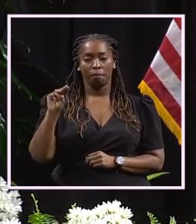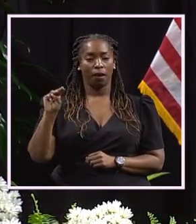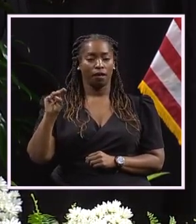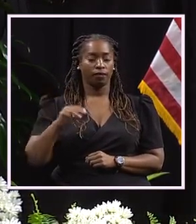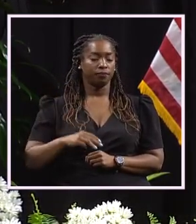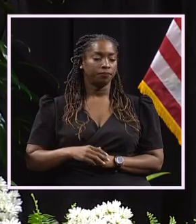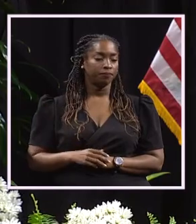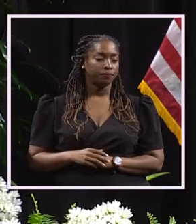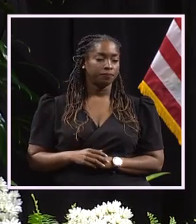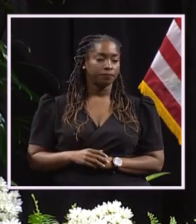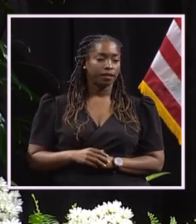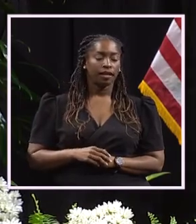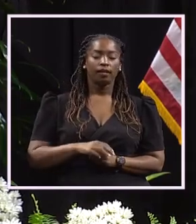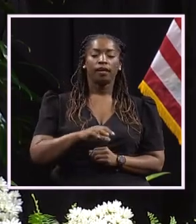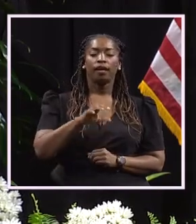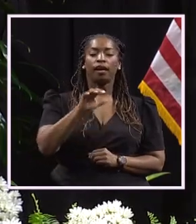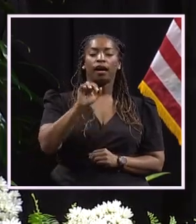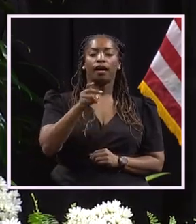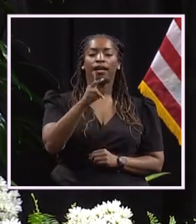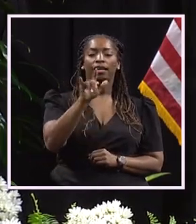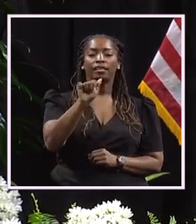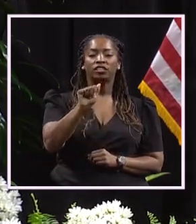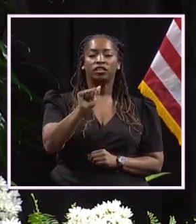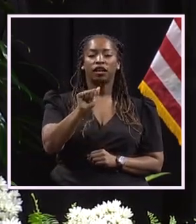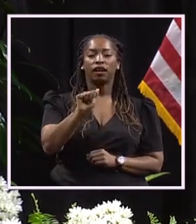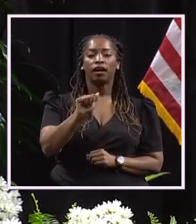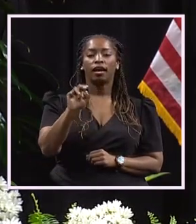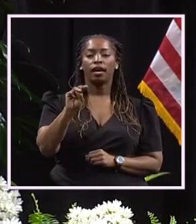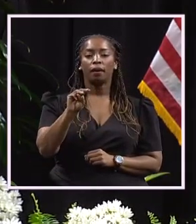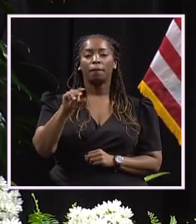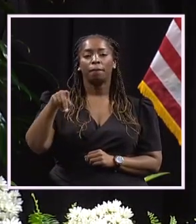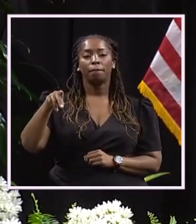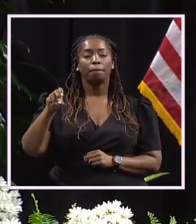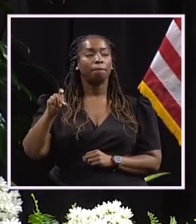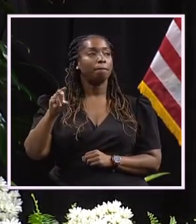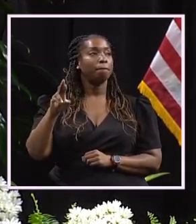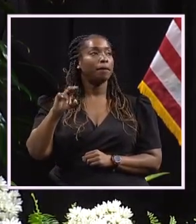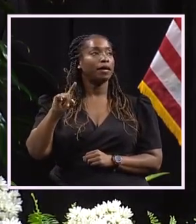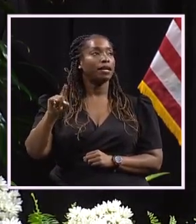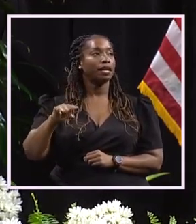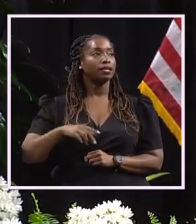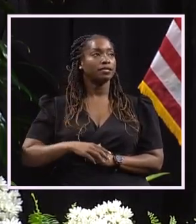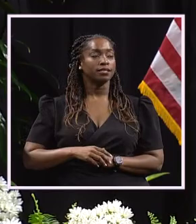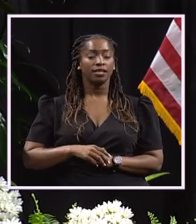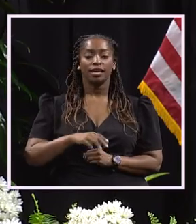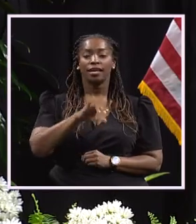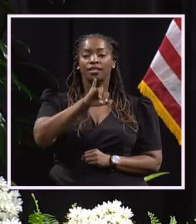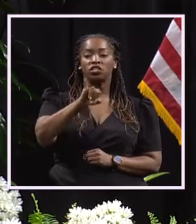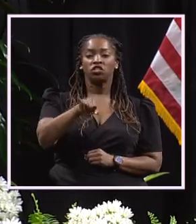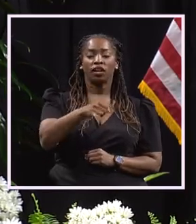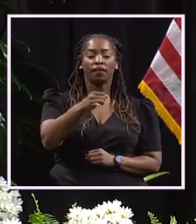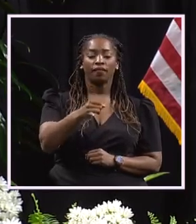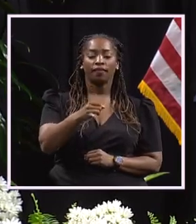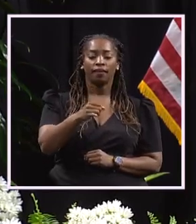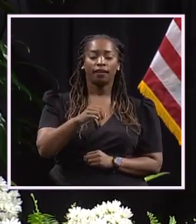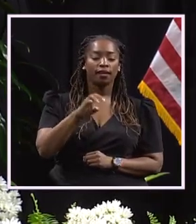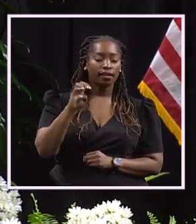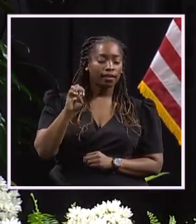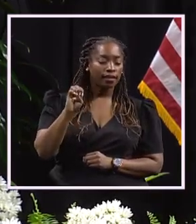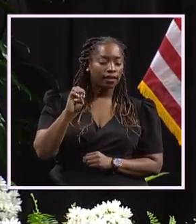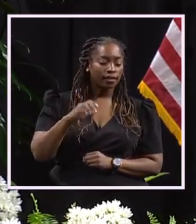Alicia M. Perez, magna cum laude. Laura Raquel Aubrey, summa cum laude. Jonathan B.